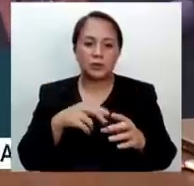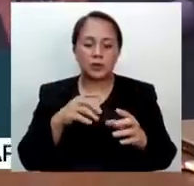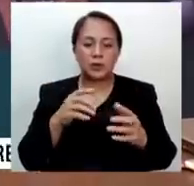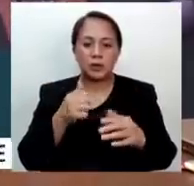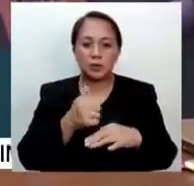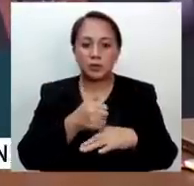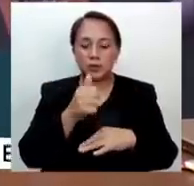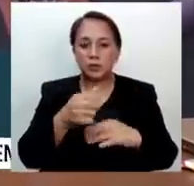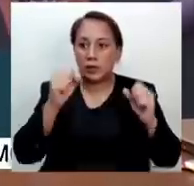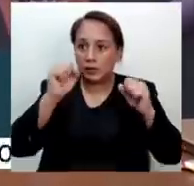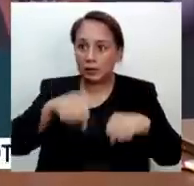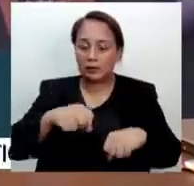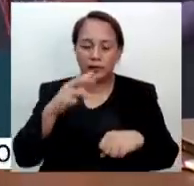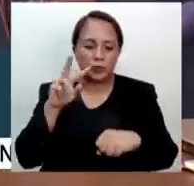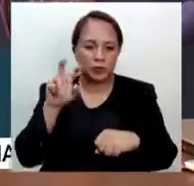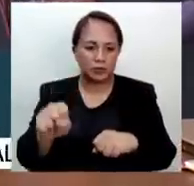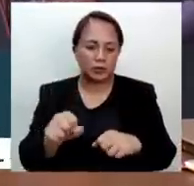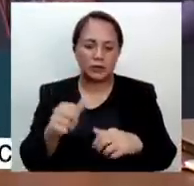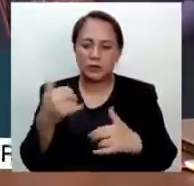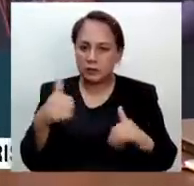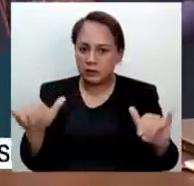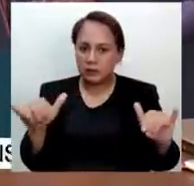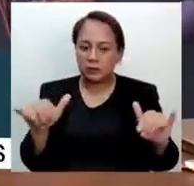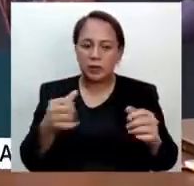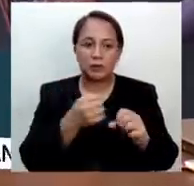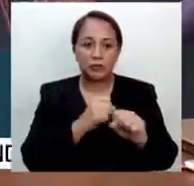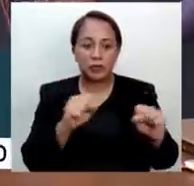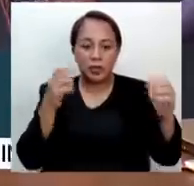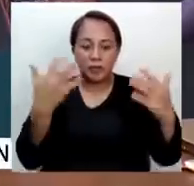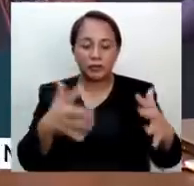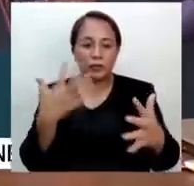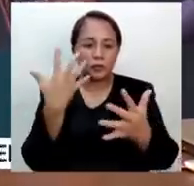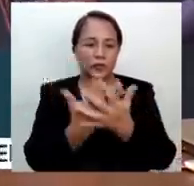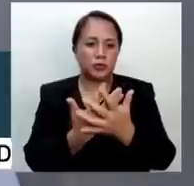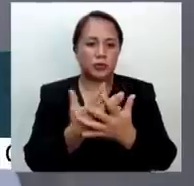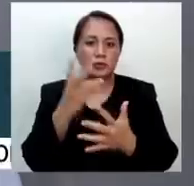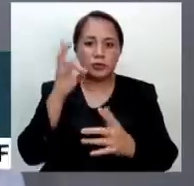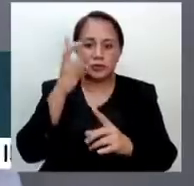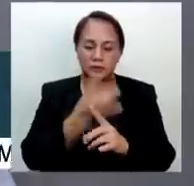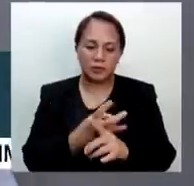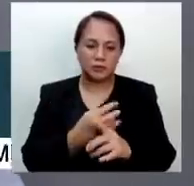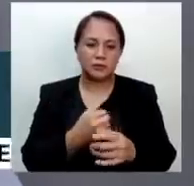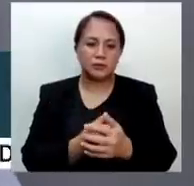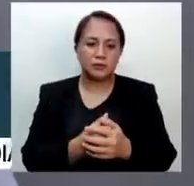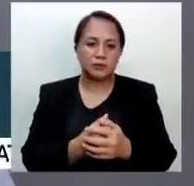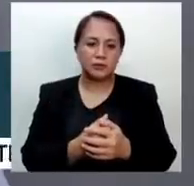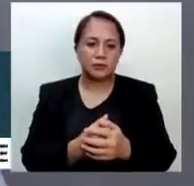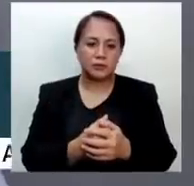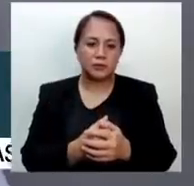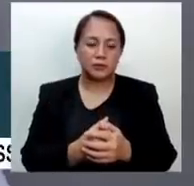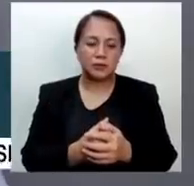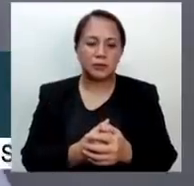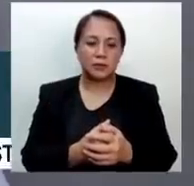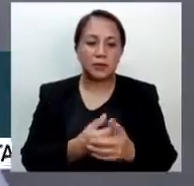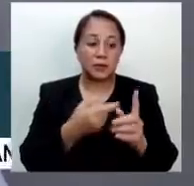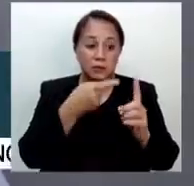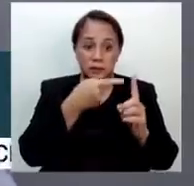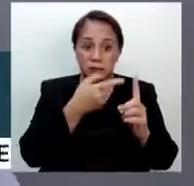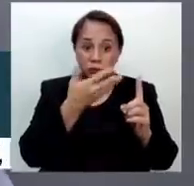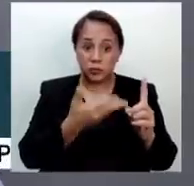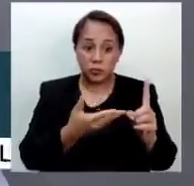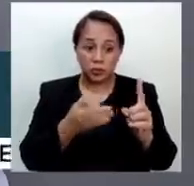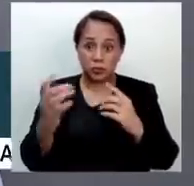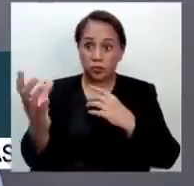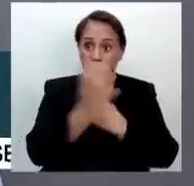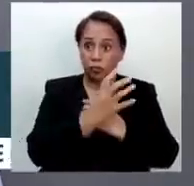agreed to testify. He was also set free after being detained for 7 months. Ang taong mismong nag-or sa akin ay